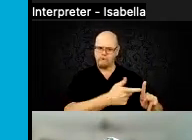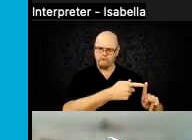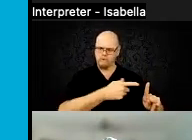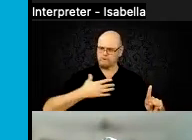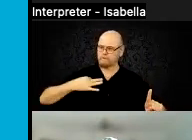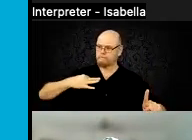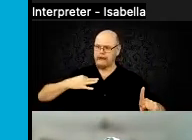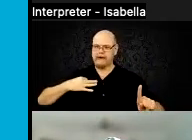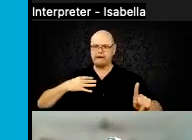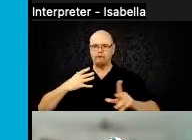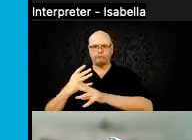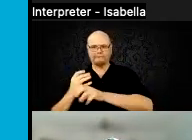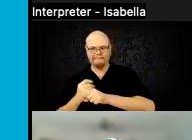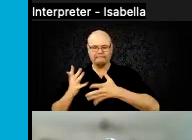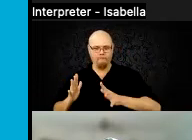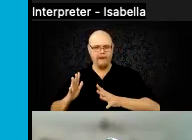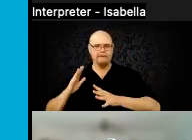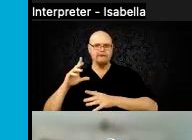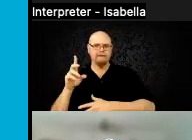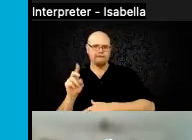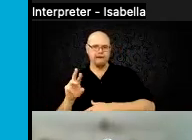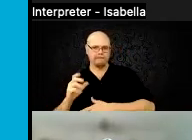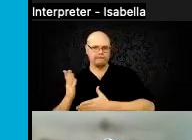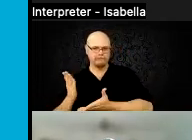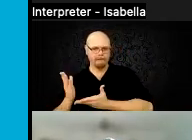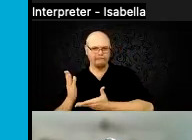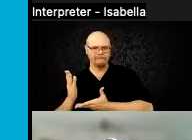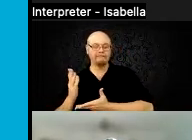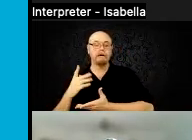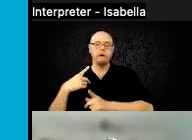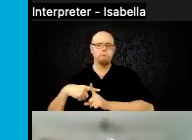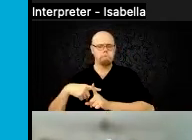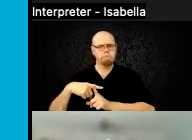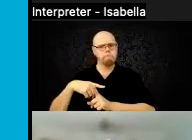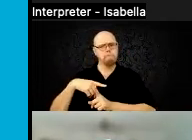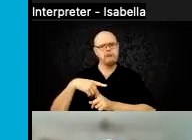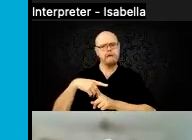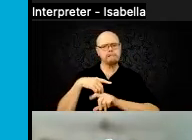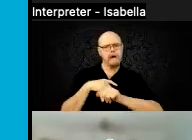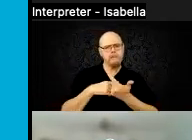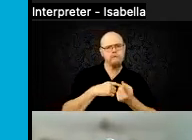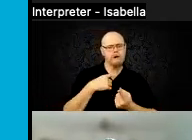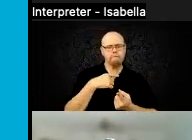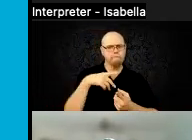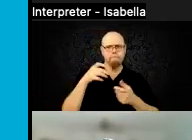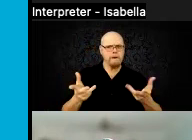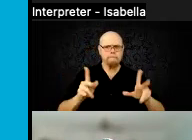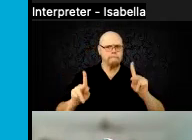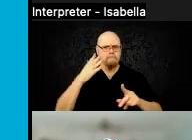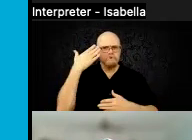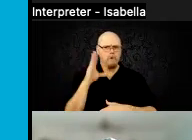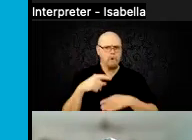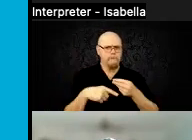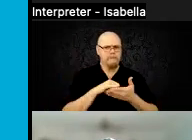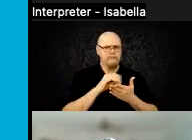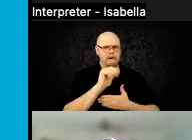vocational rehabilitation services. And then we also touched upon kind of the lesser known aspect of the CAP program in